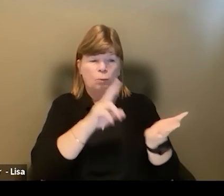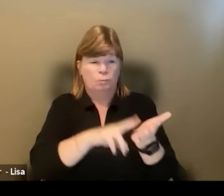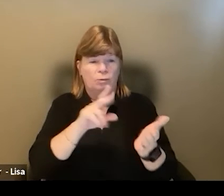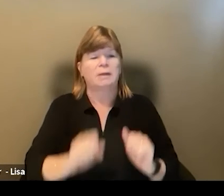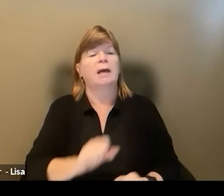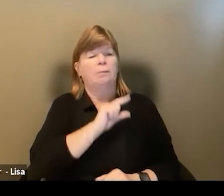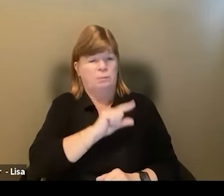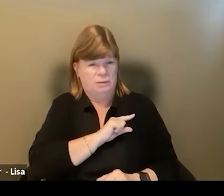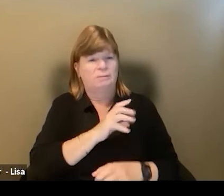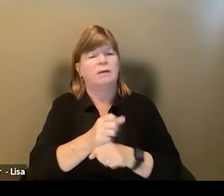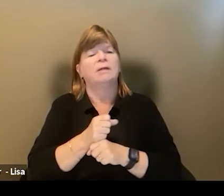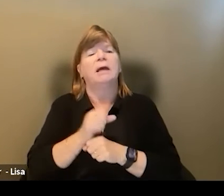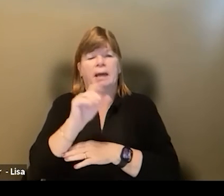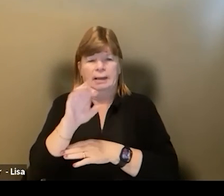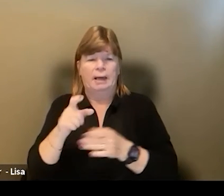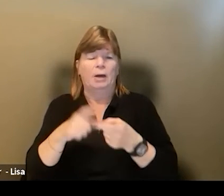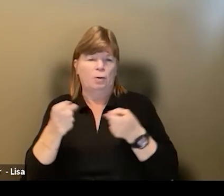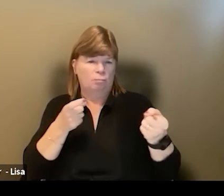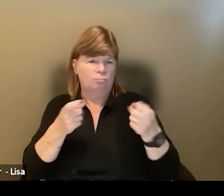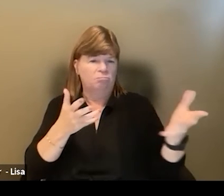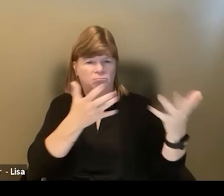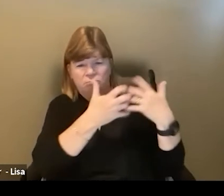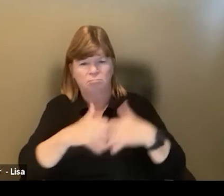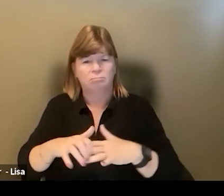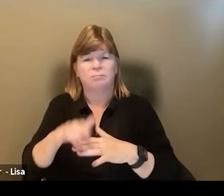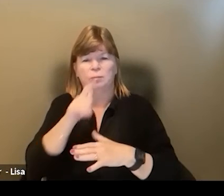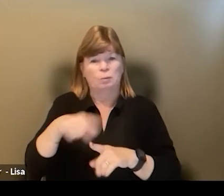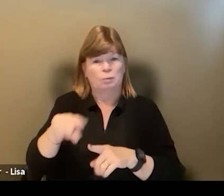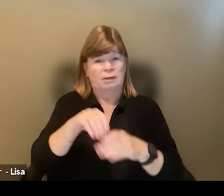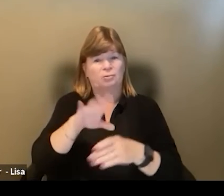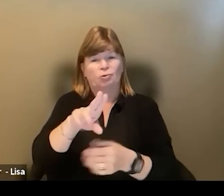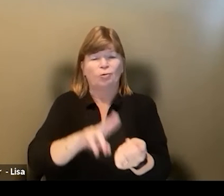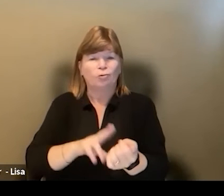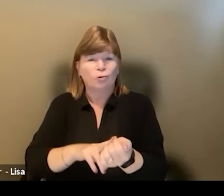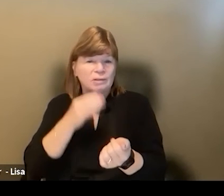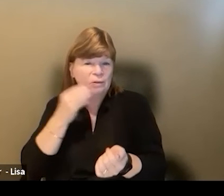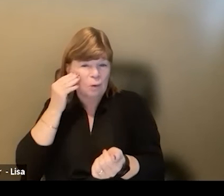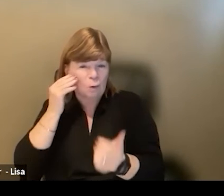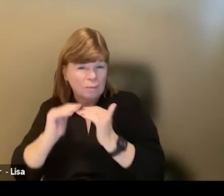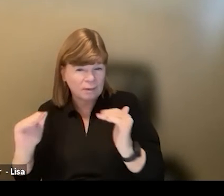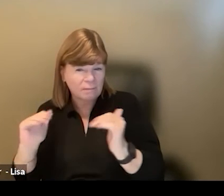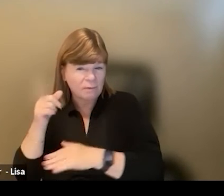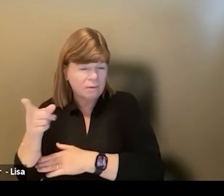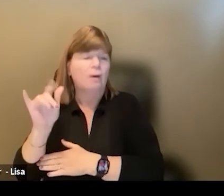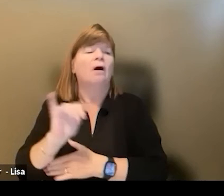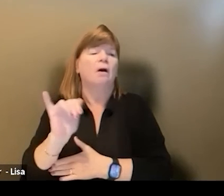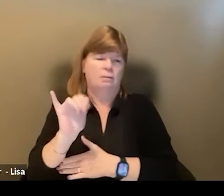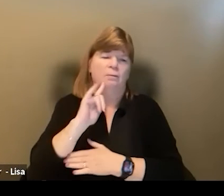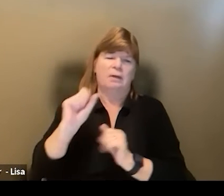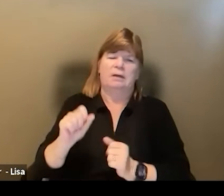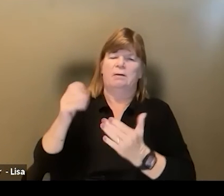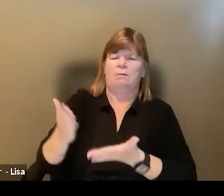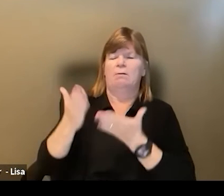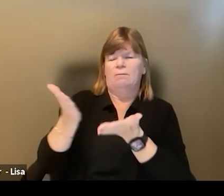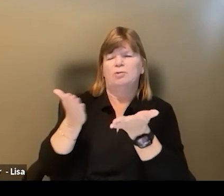are eligible to receive care coordination. And then enrollees who have a nursing facility level of care, they will also be